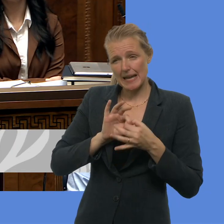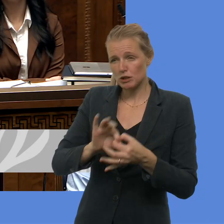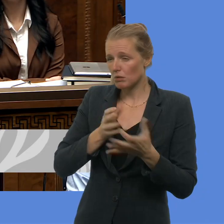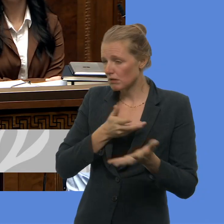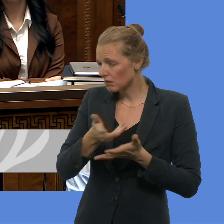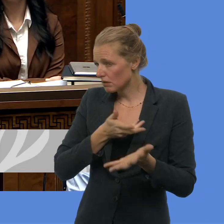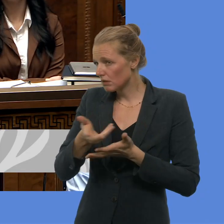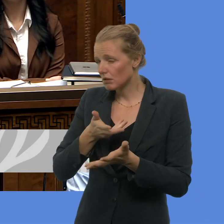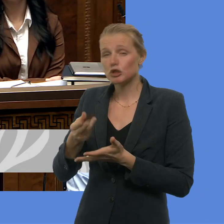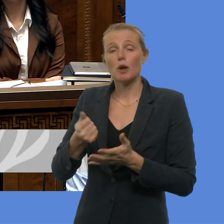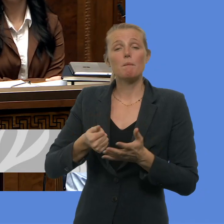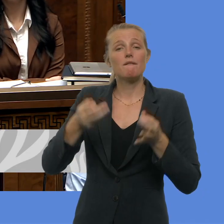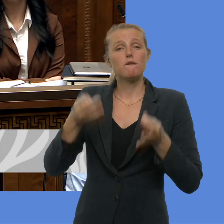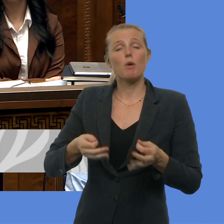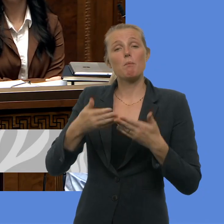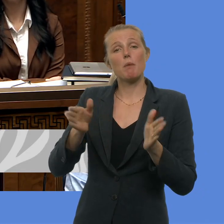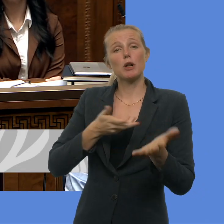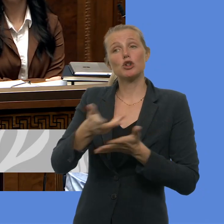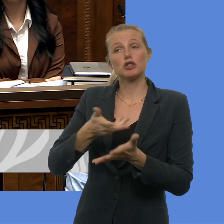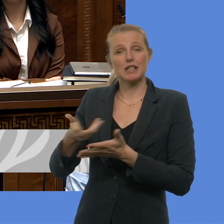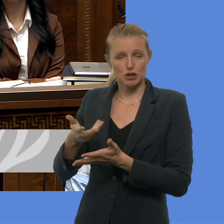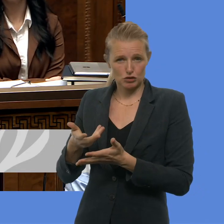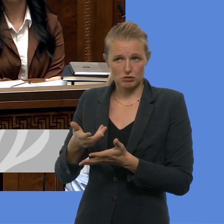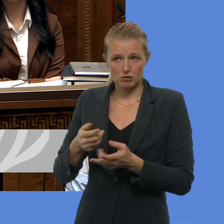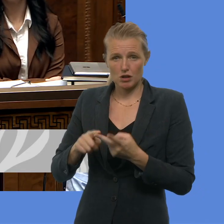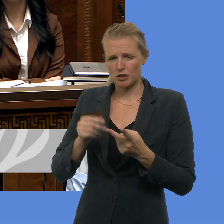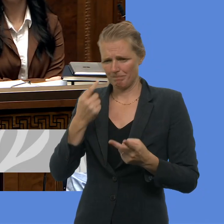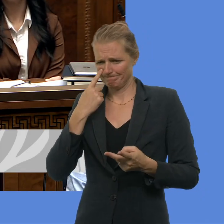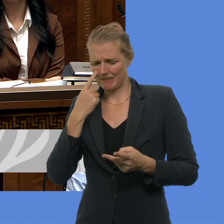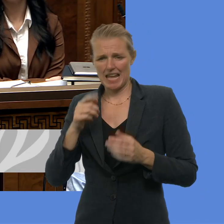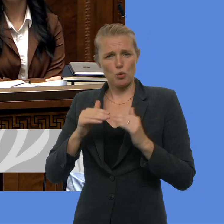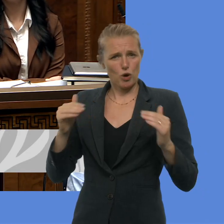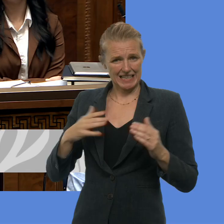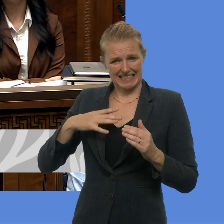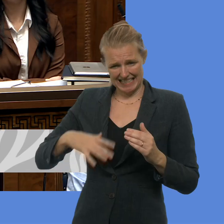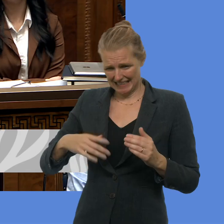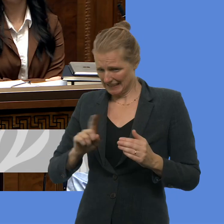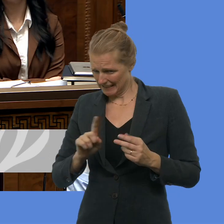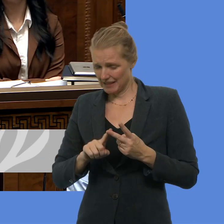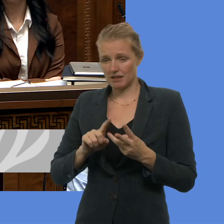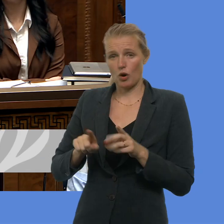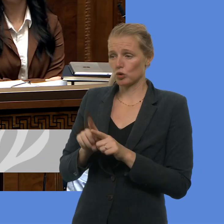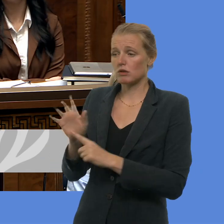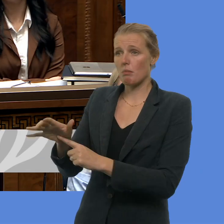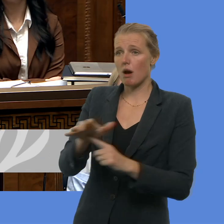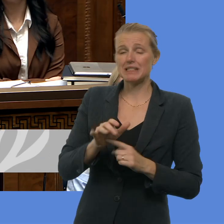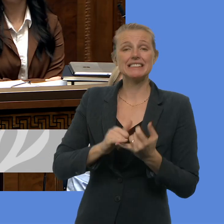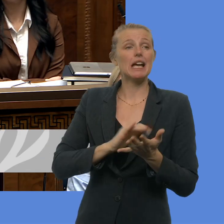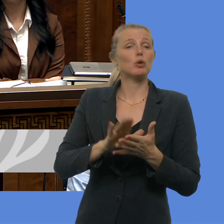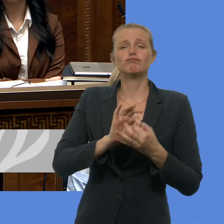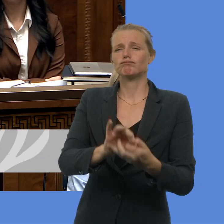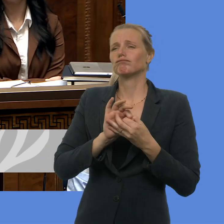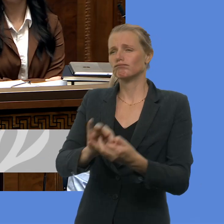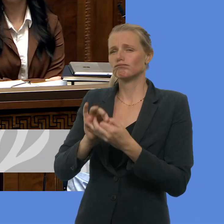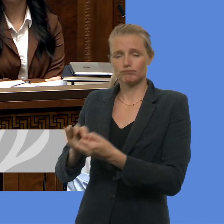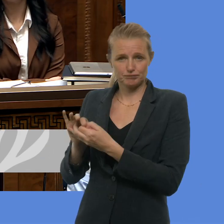of formal public consultation, fighting from equality and needs impact assessments, extensive engagement with departments and wider stakeholders. There are